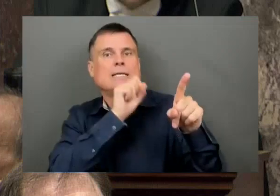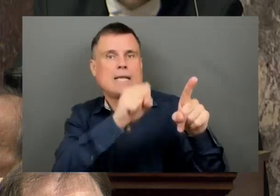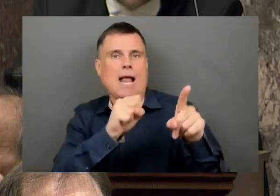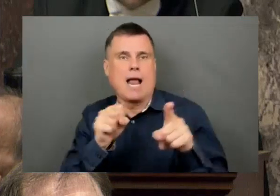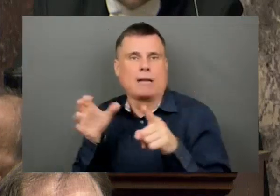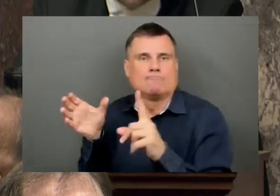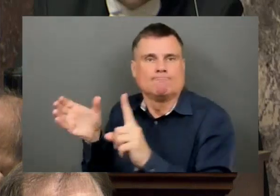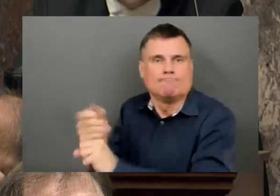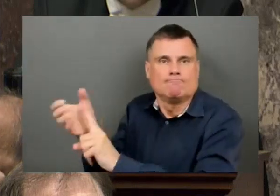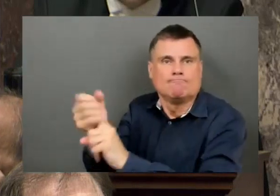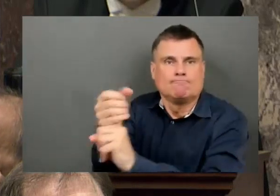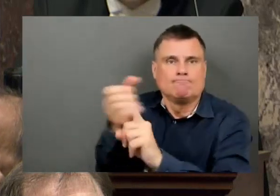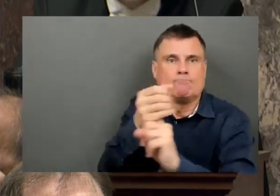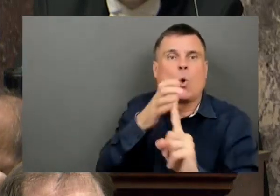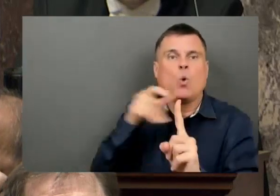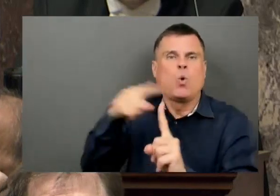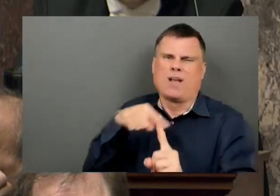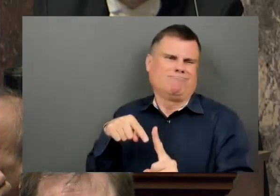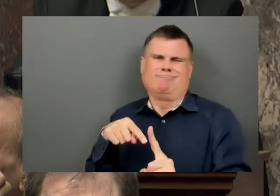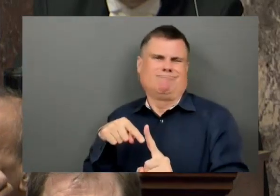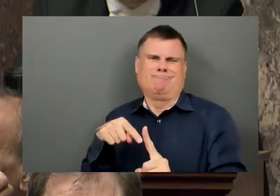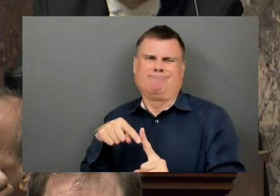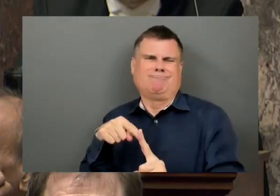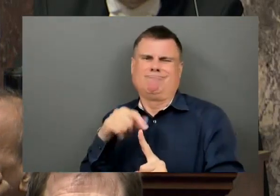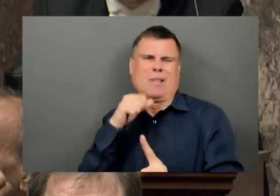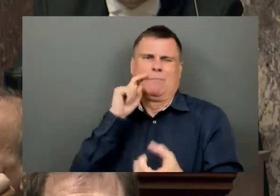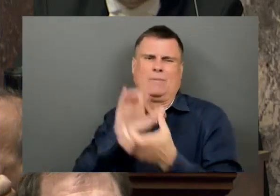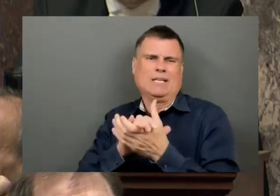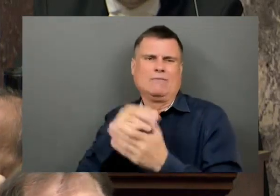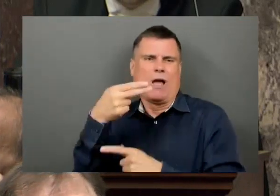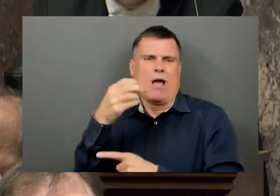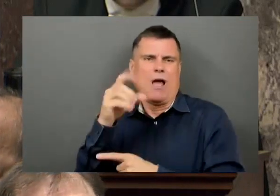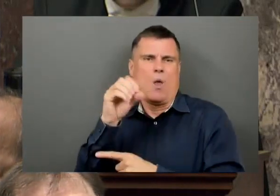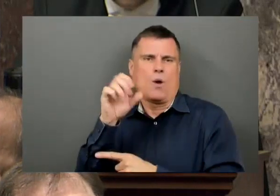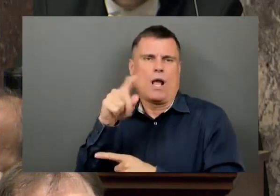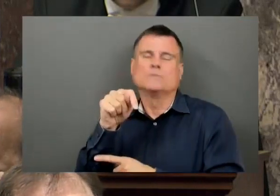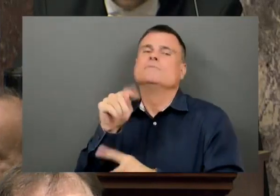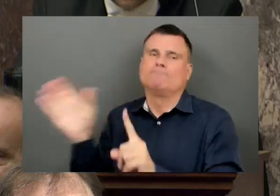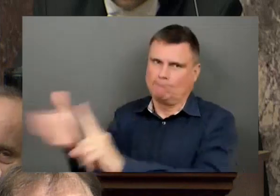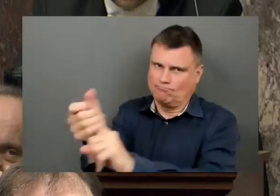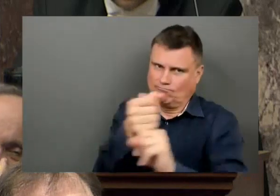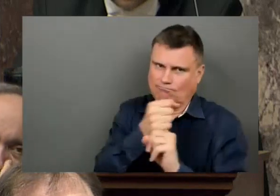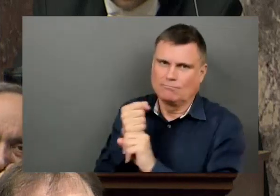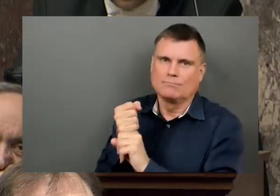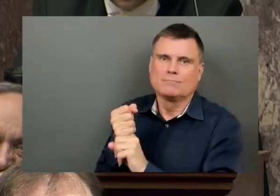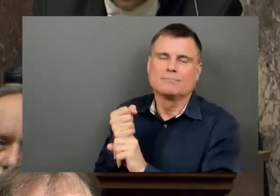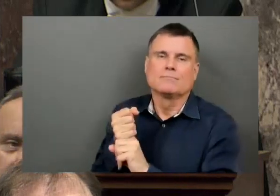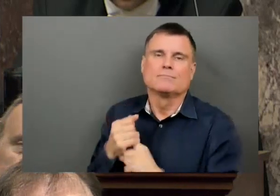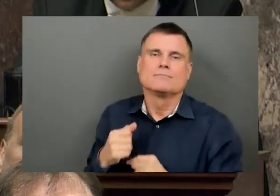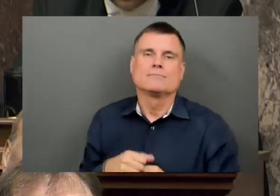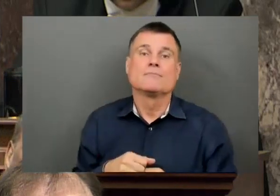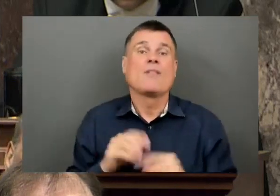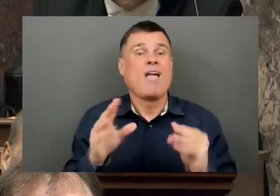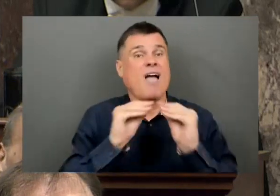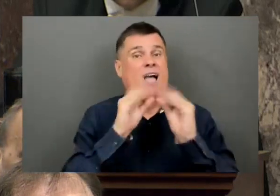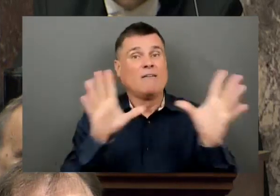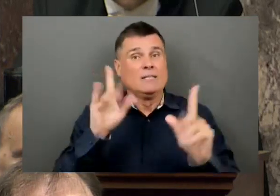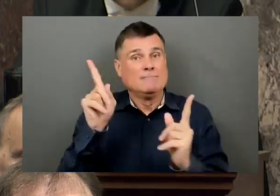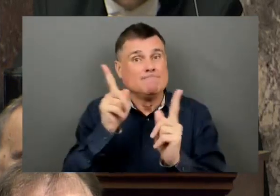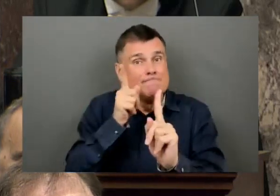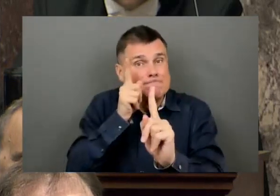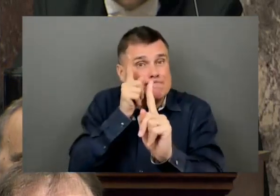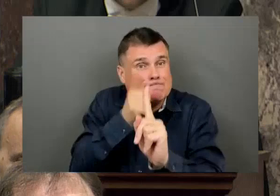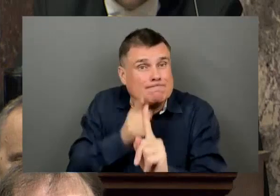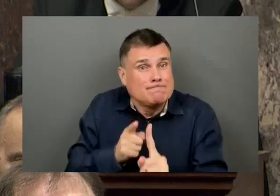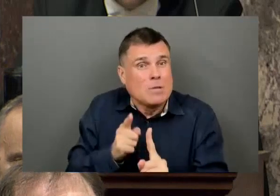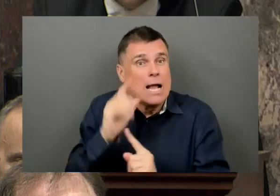specific cases in the House, but we have been pursuing hate crimes in this province and prosecutions, and we'll continue to do